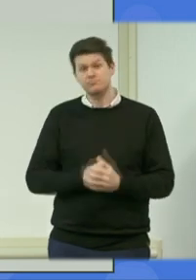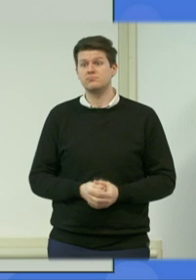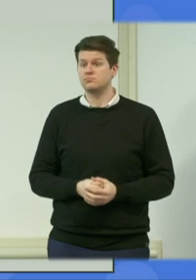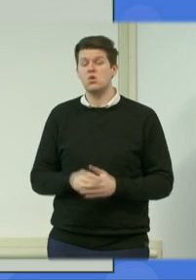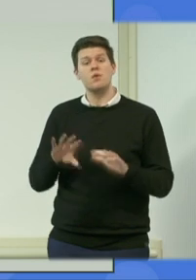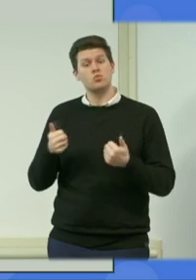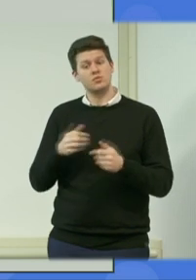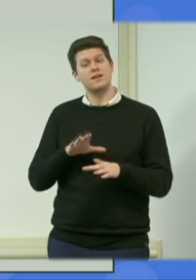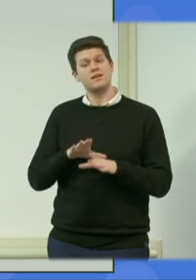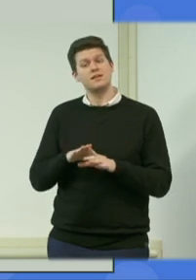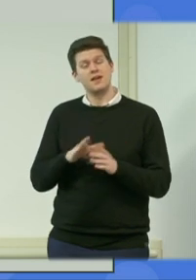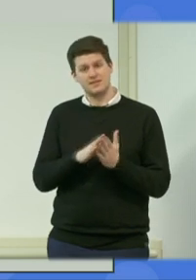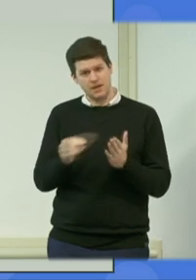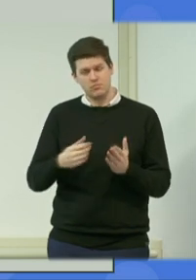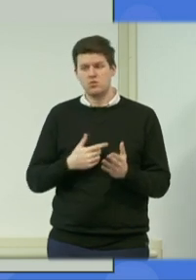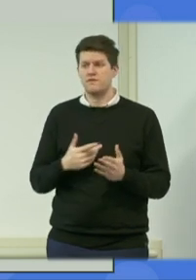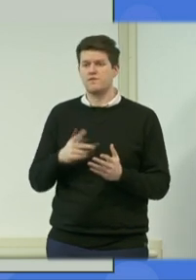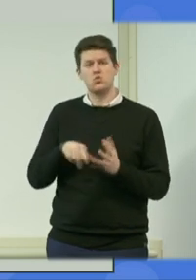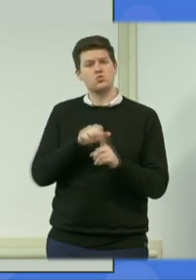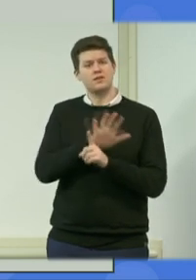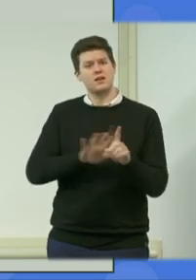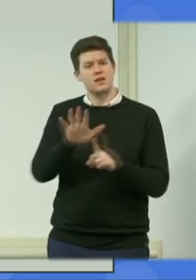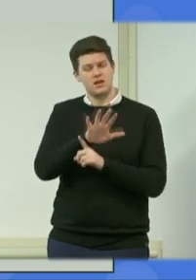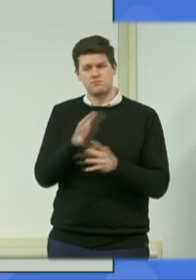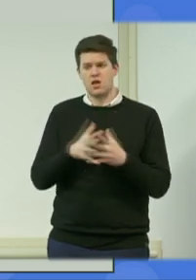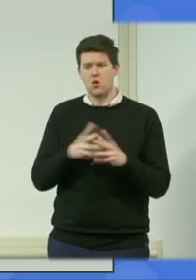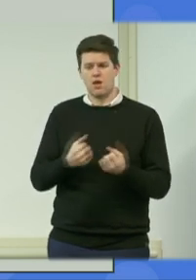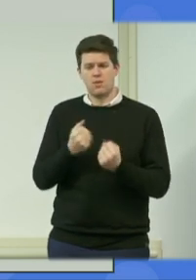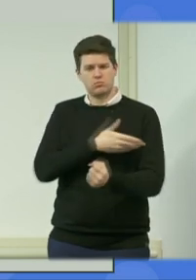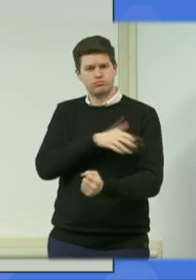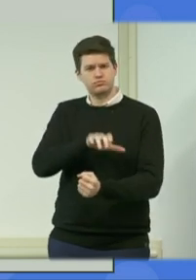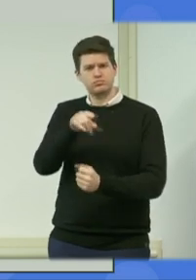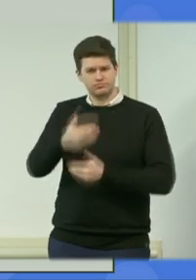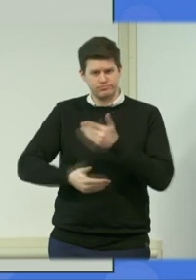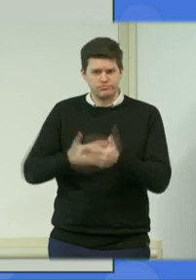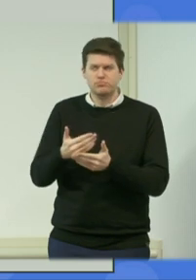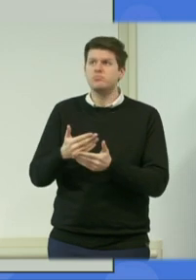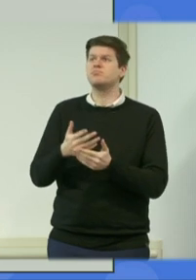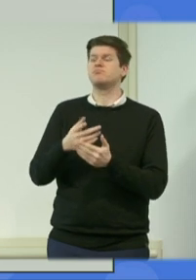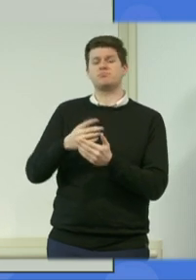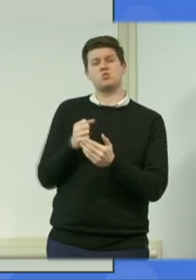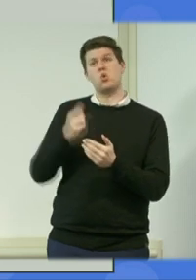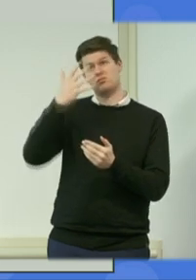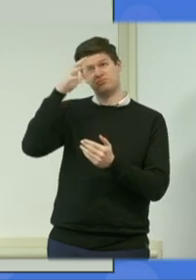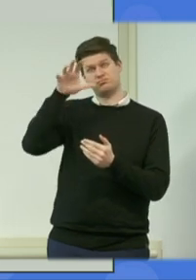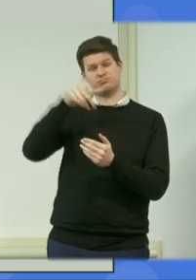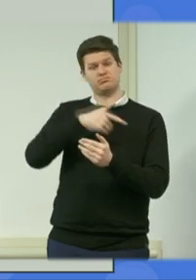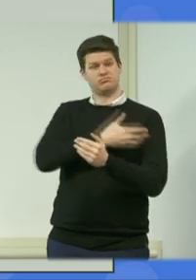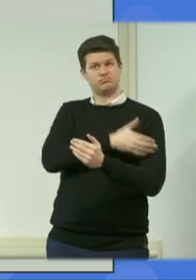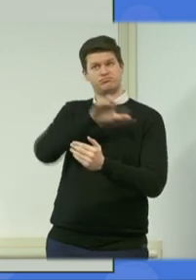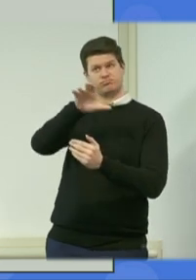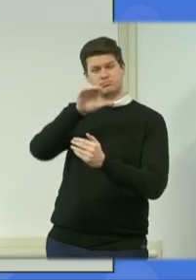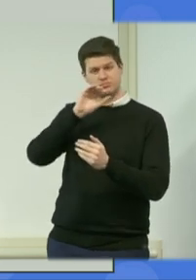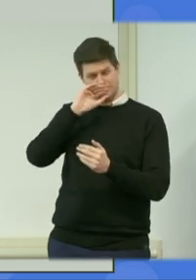of devolution from the UK in terms of what taxes are set to Scotland, and then from the Scottish Government